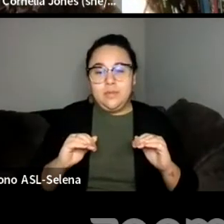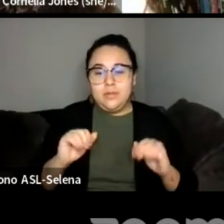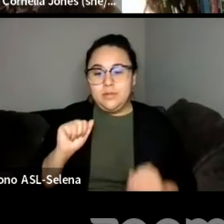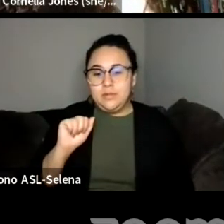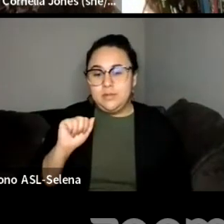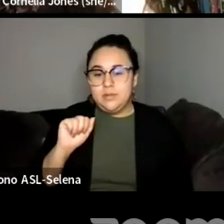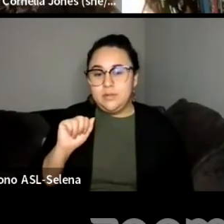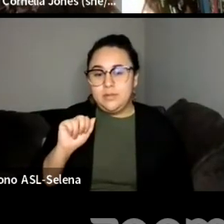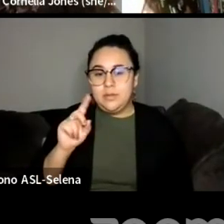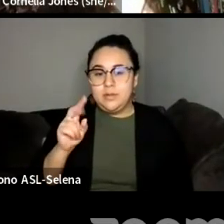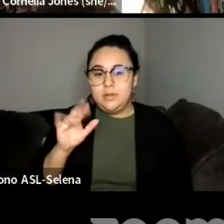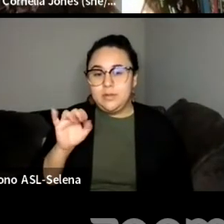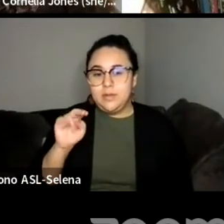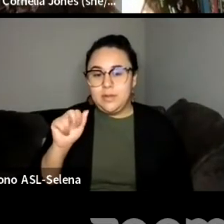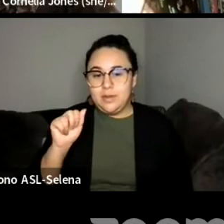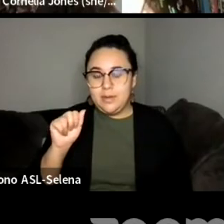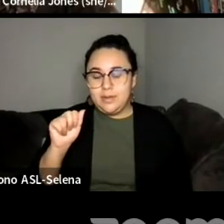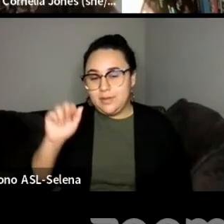Adriana. Hi, Adriana.